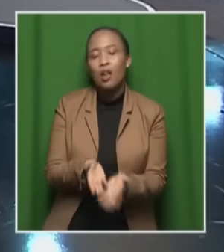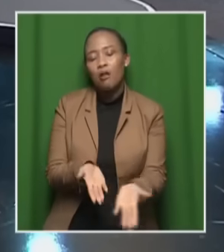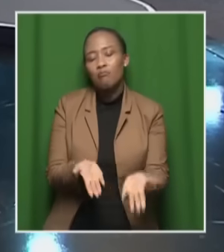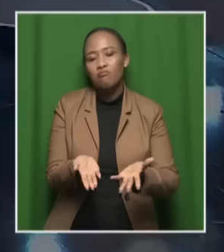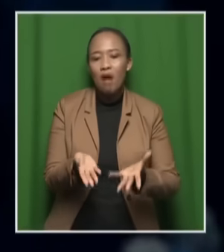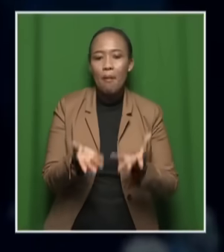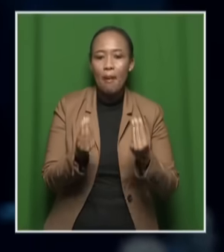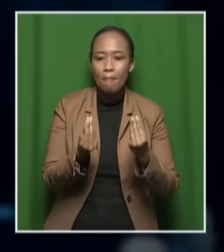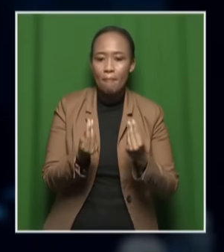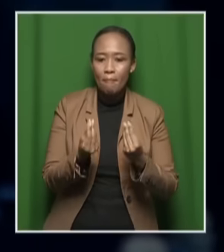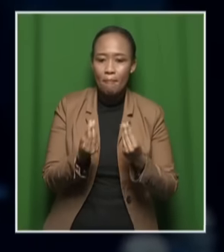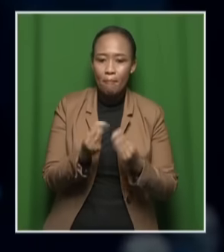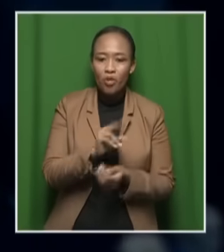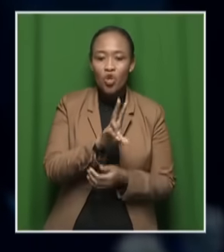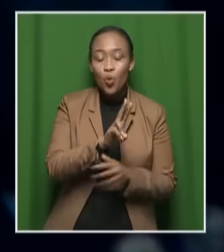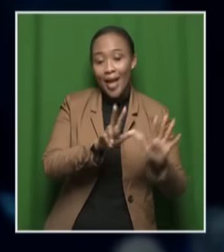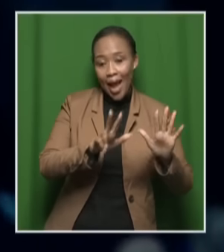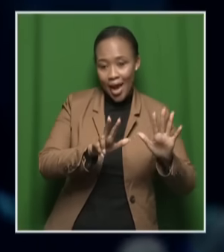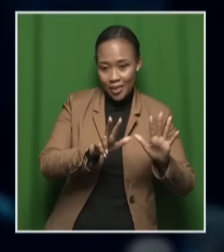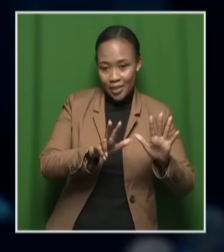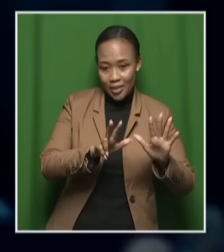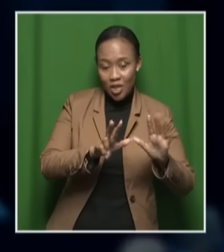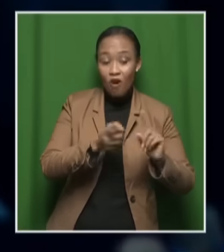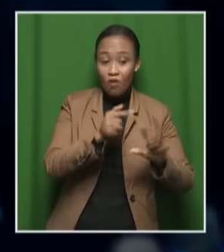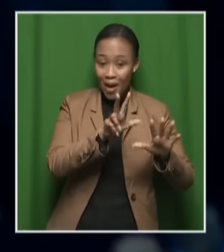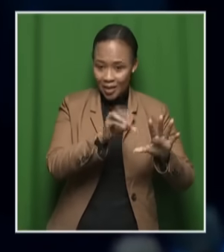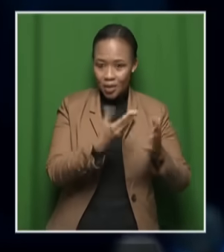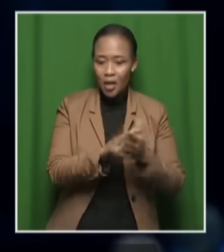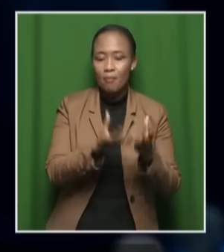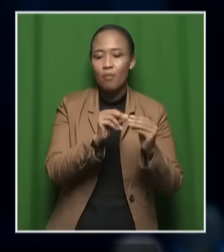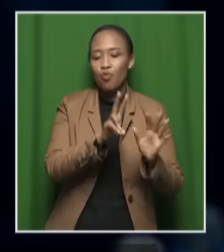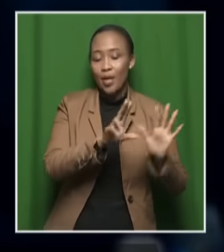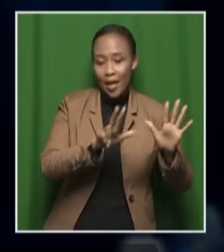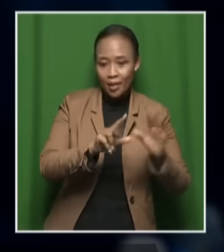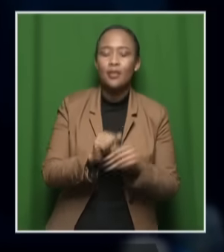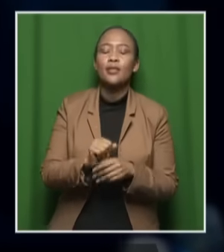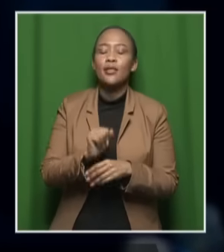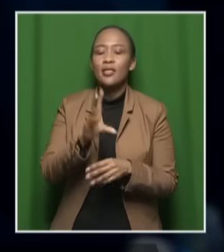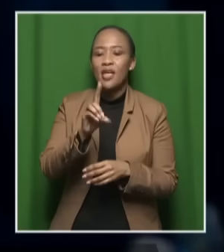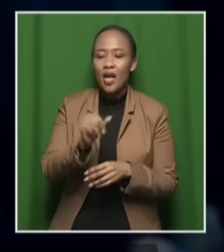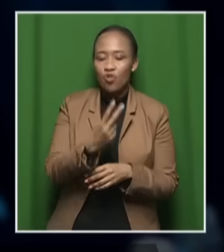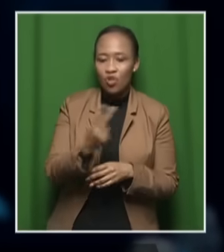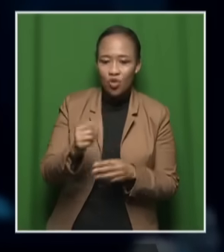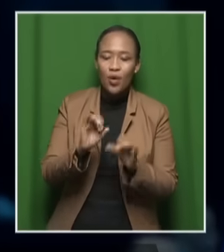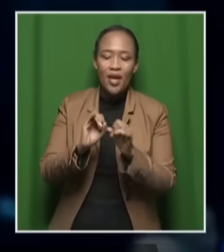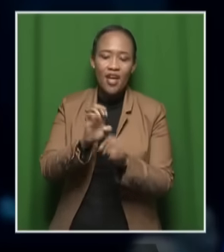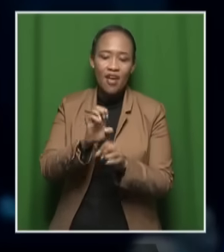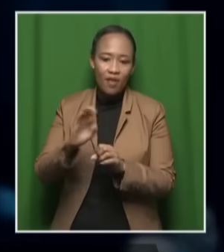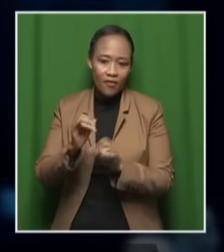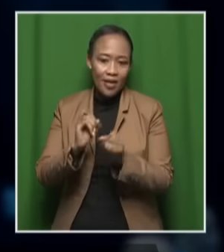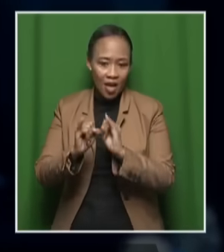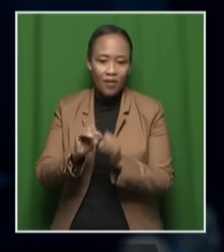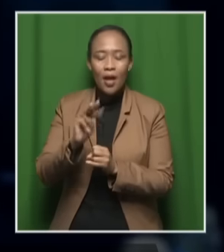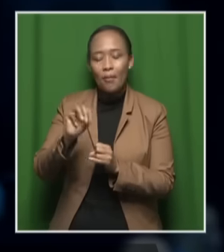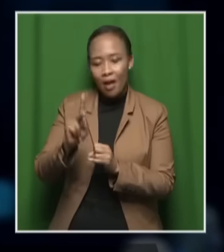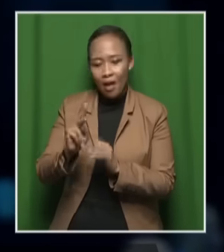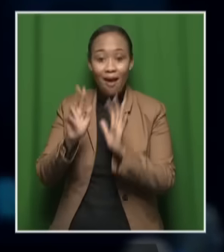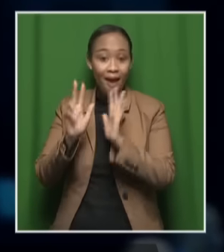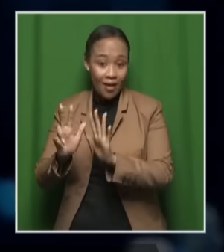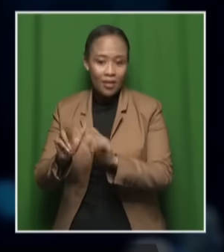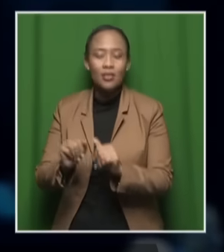possibly get 28 out of the 80, DA 22, EFF 11, MK 8,